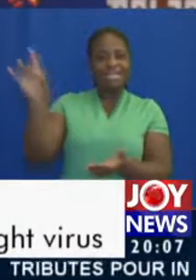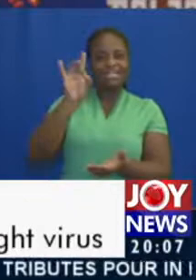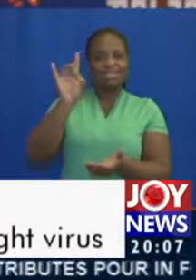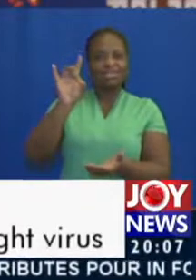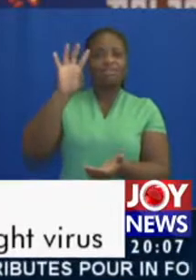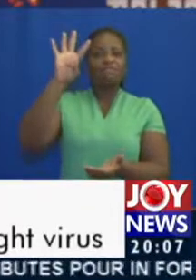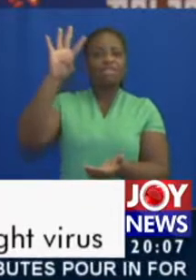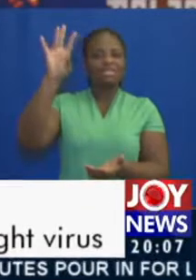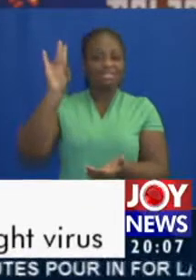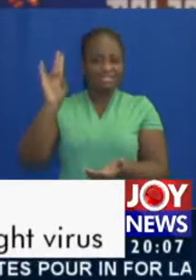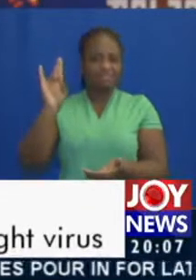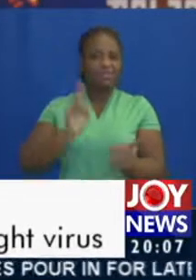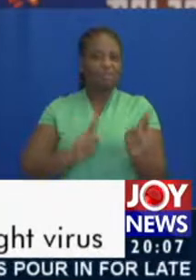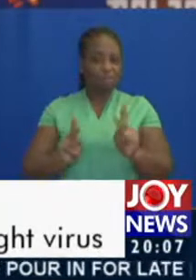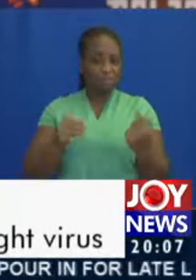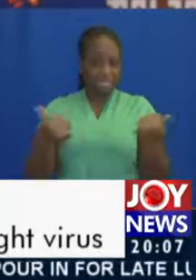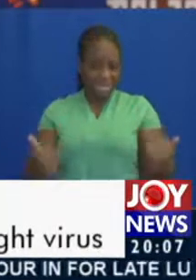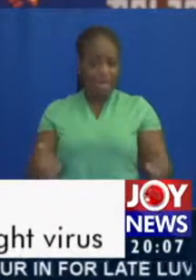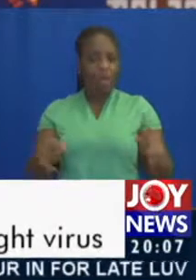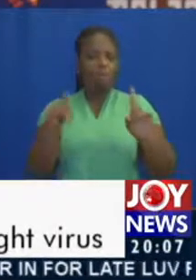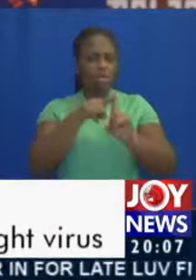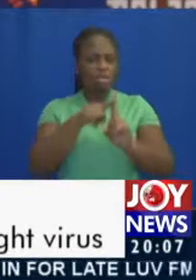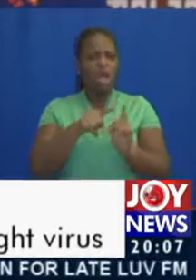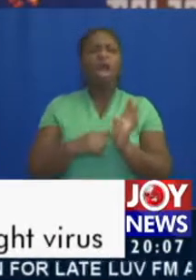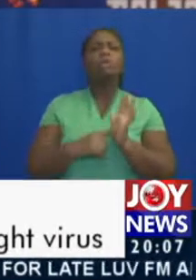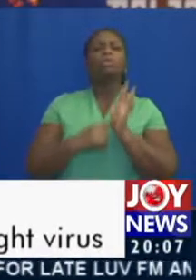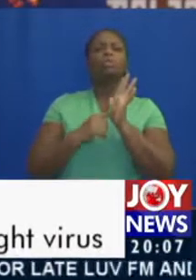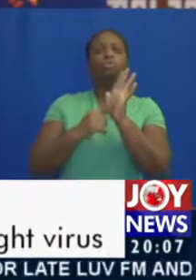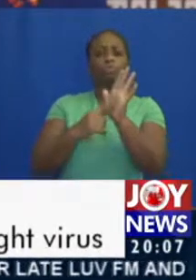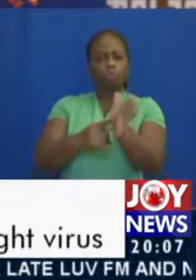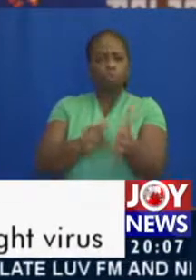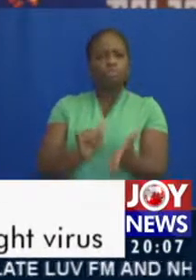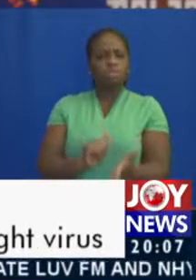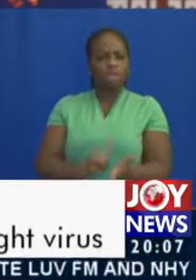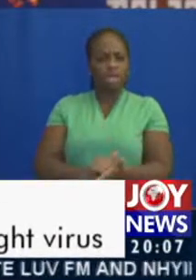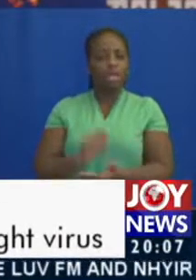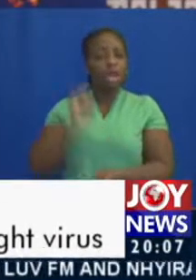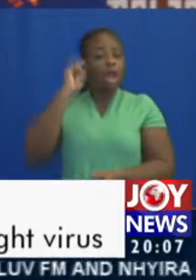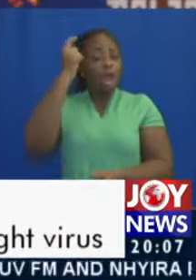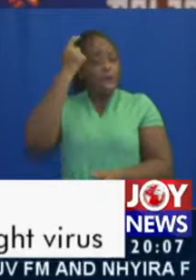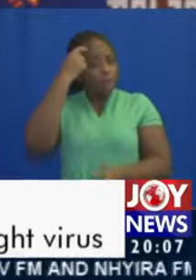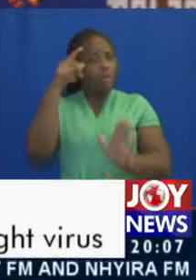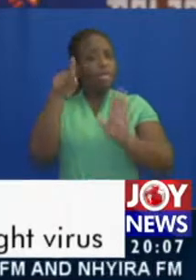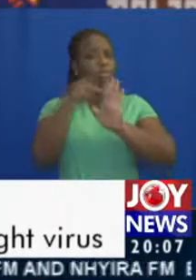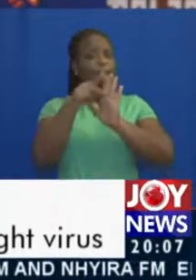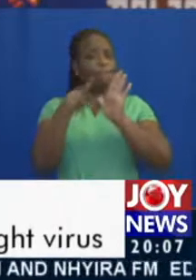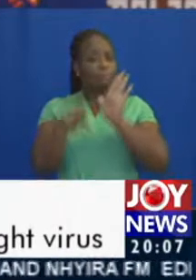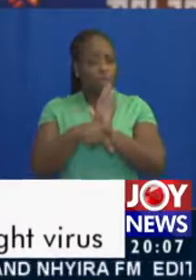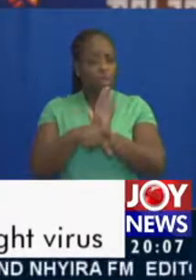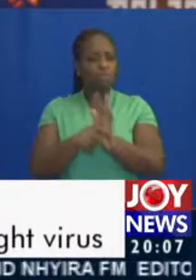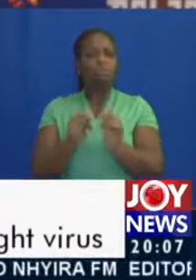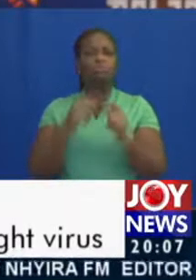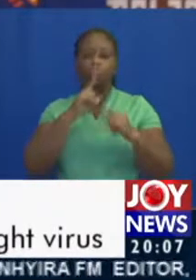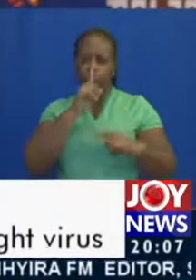1,847. This is a clear indication that government policies are